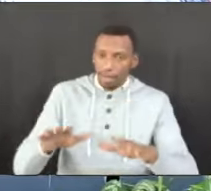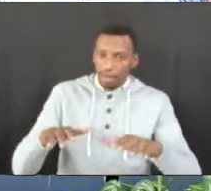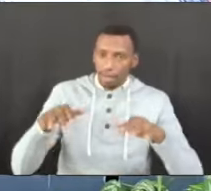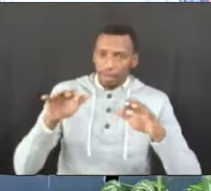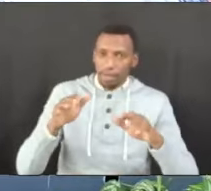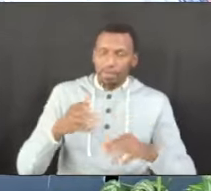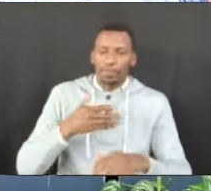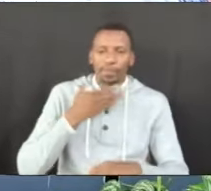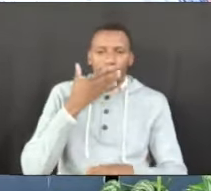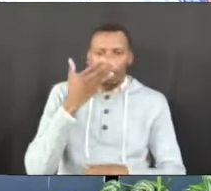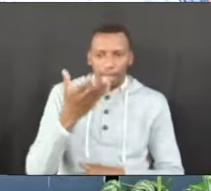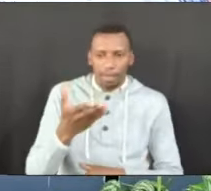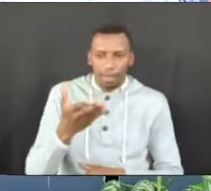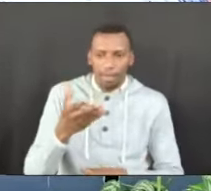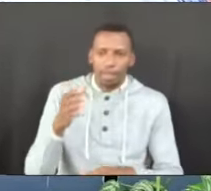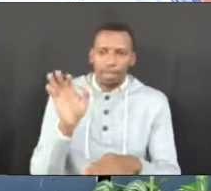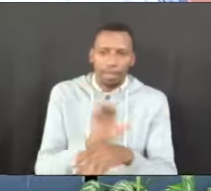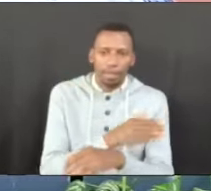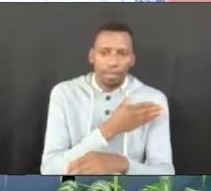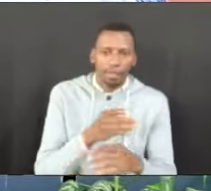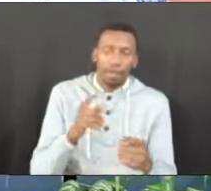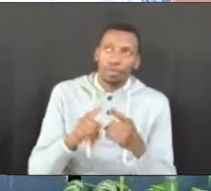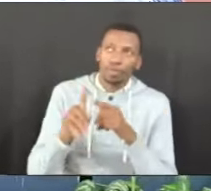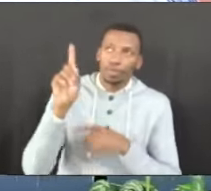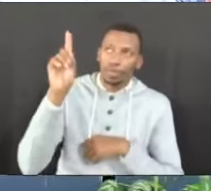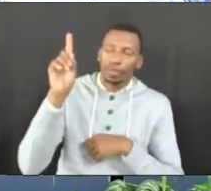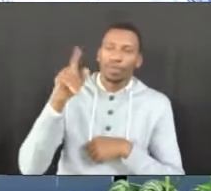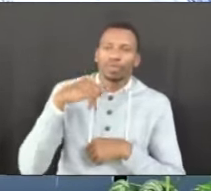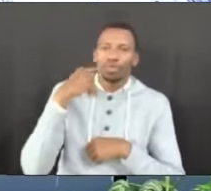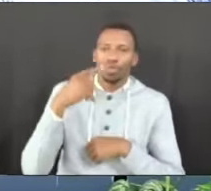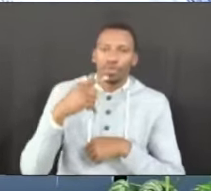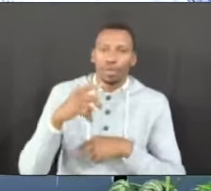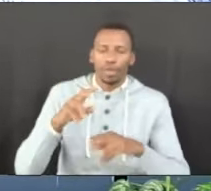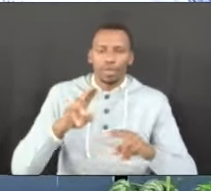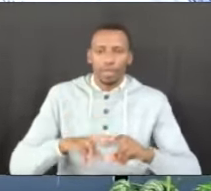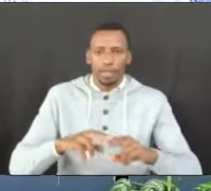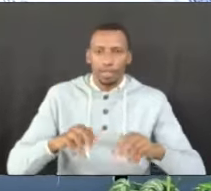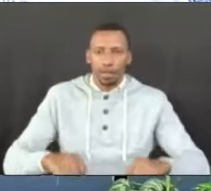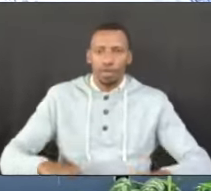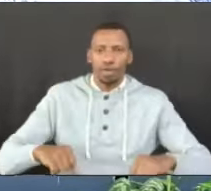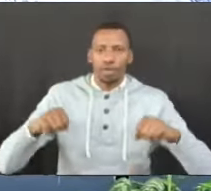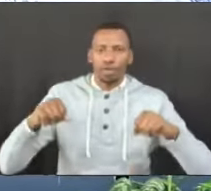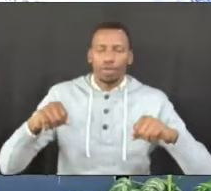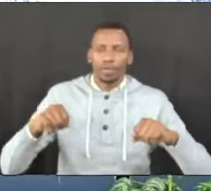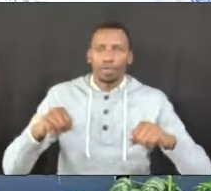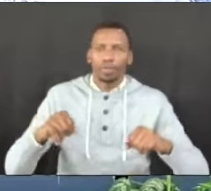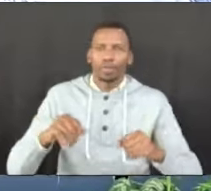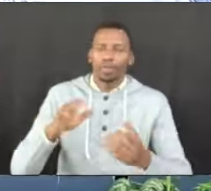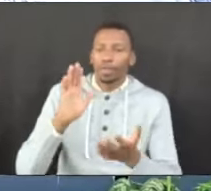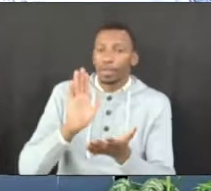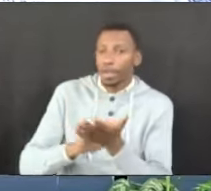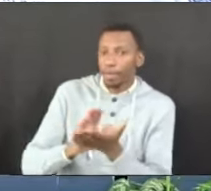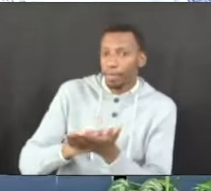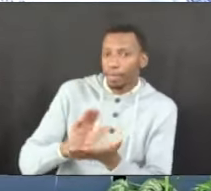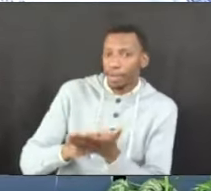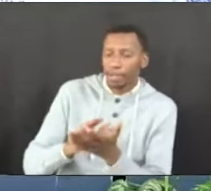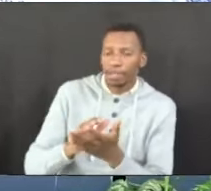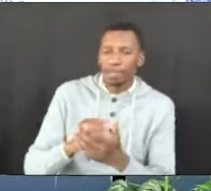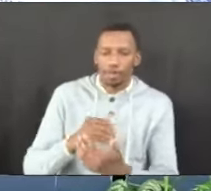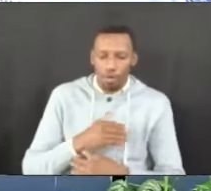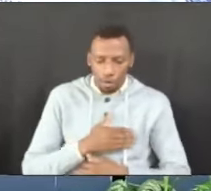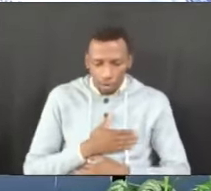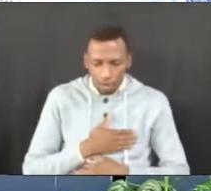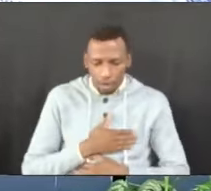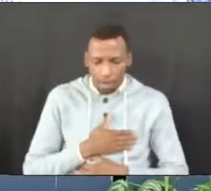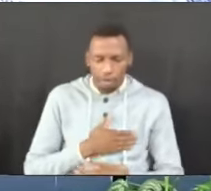and they sang, to him who sits on the throne and to the Lamb, be praise and honor and glory and power